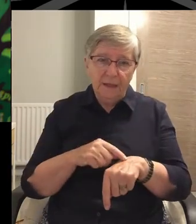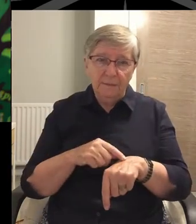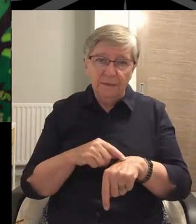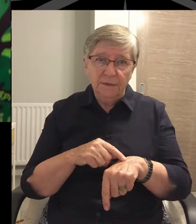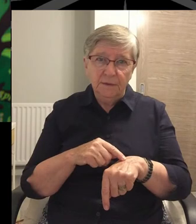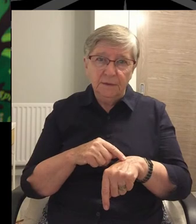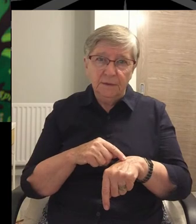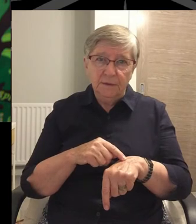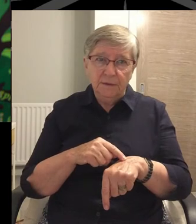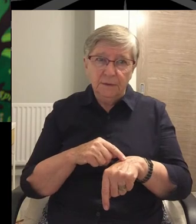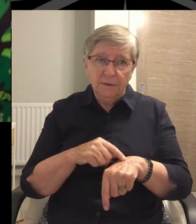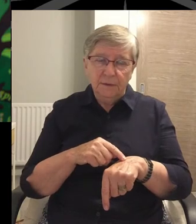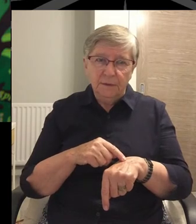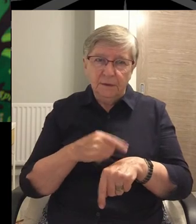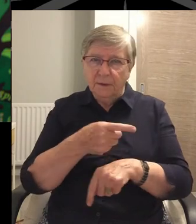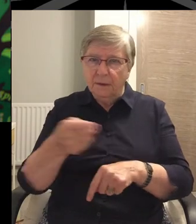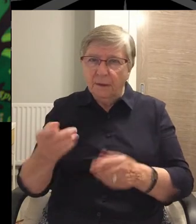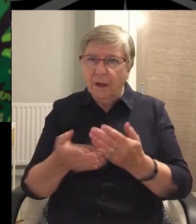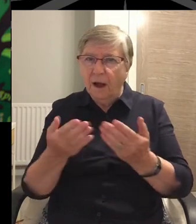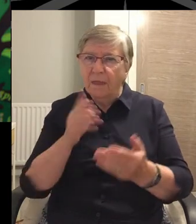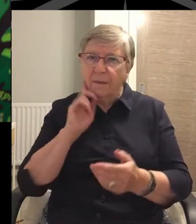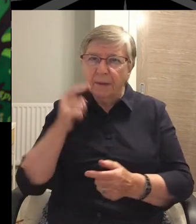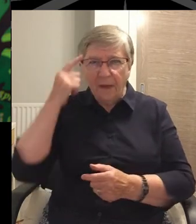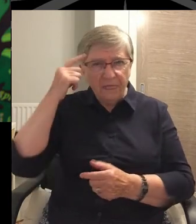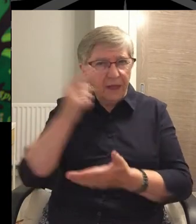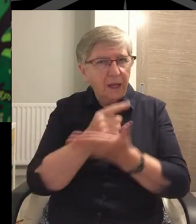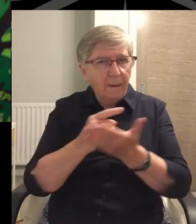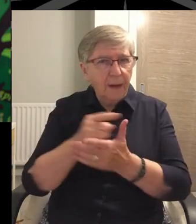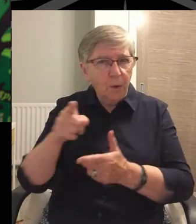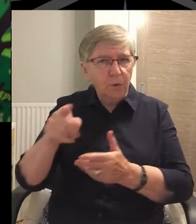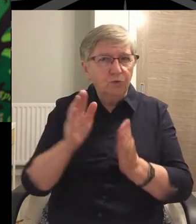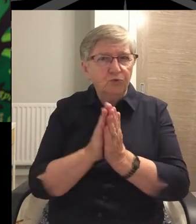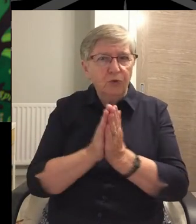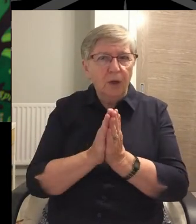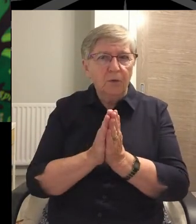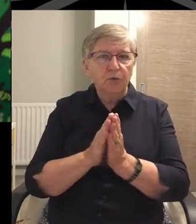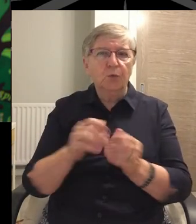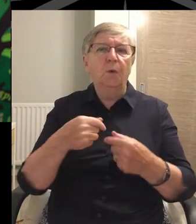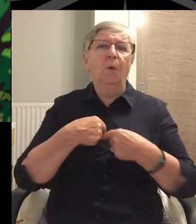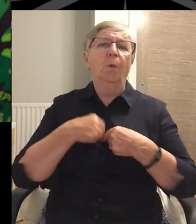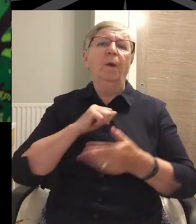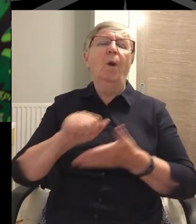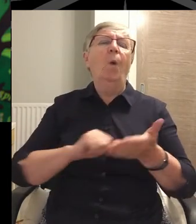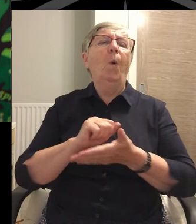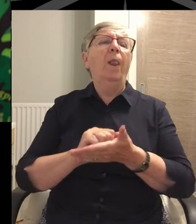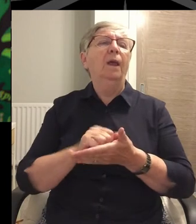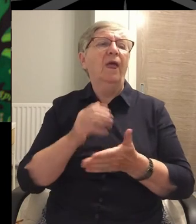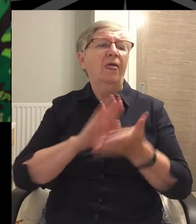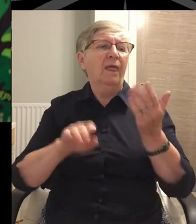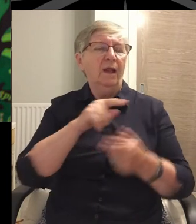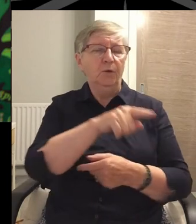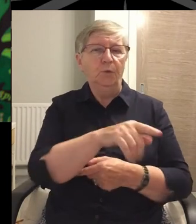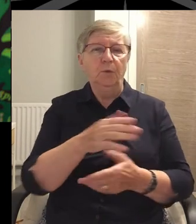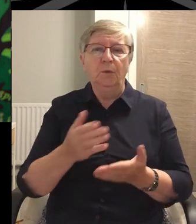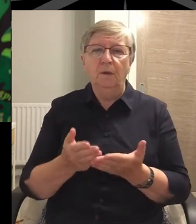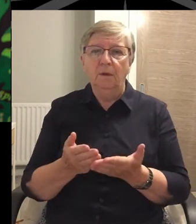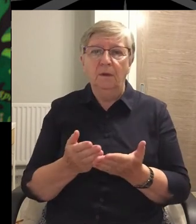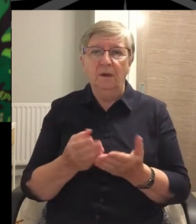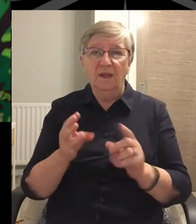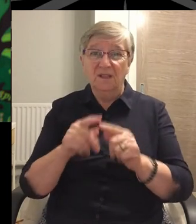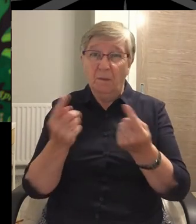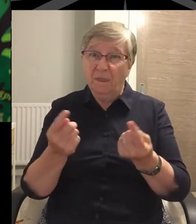Lord, sometimes the reputation the church has for a holier-than-thou attitude, sometimes